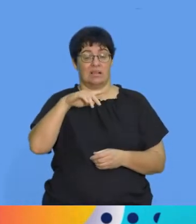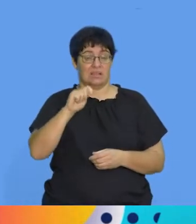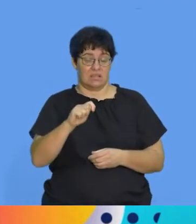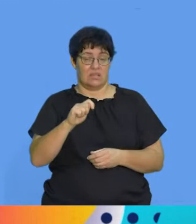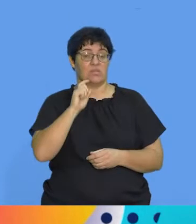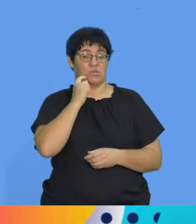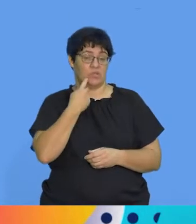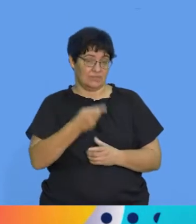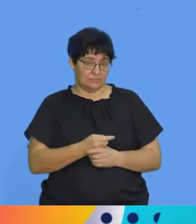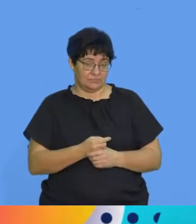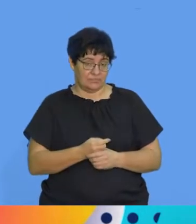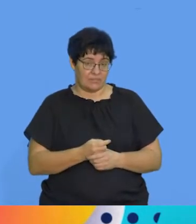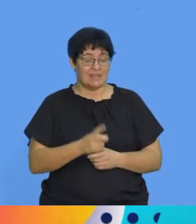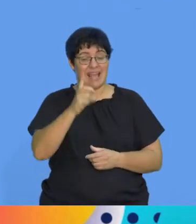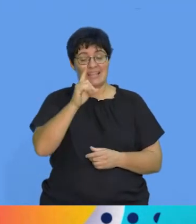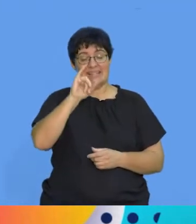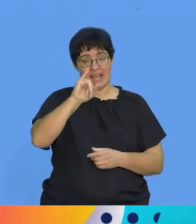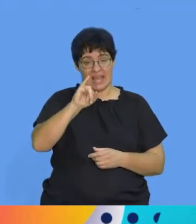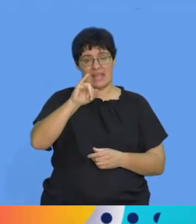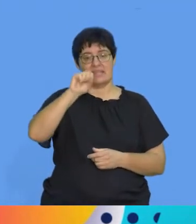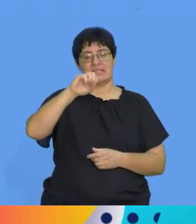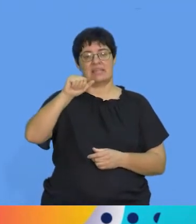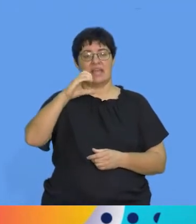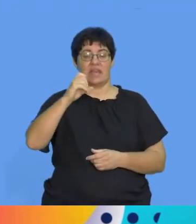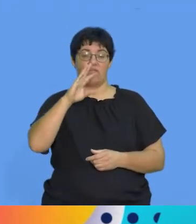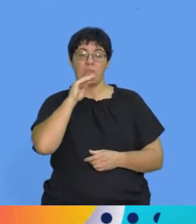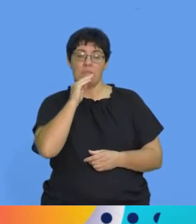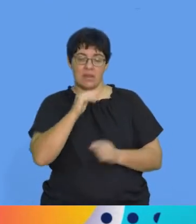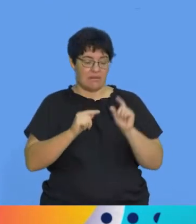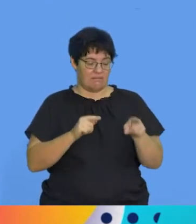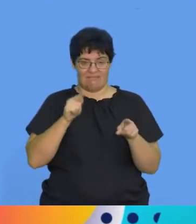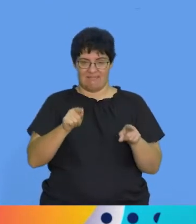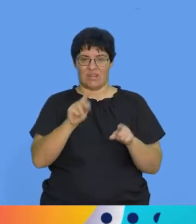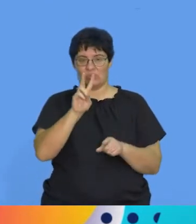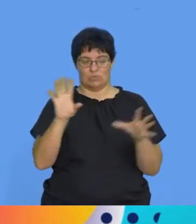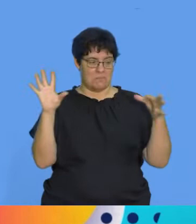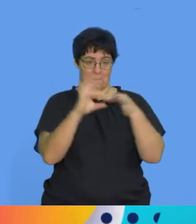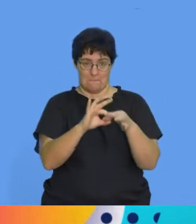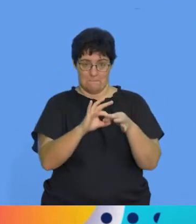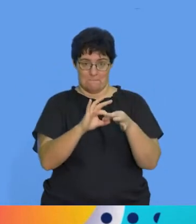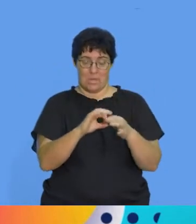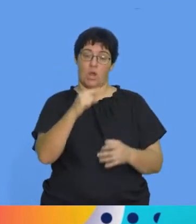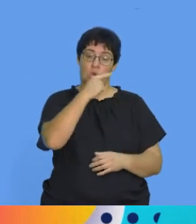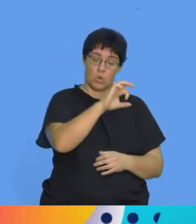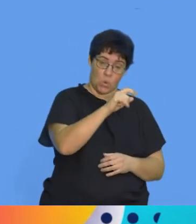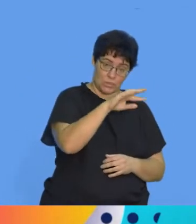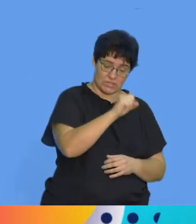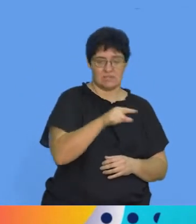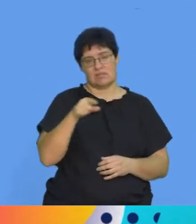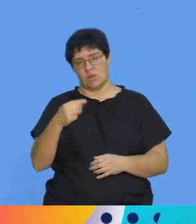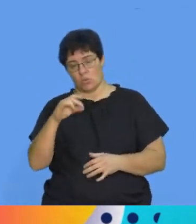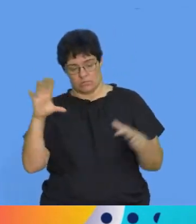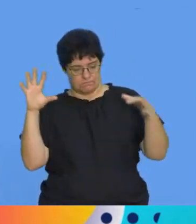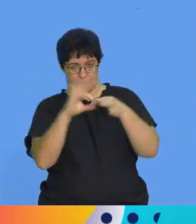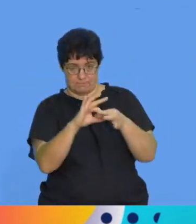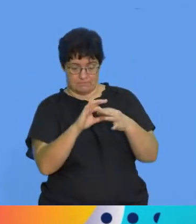sugar. Okay, so it's a disaccharide. It's made up of two monosaccharides, a glucose and a